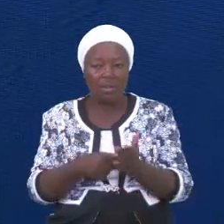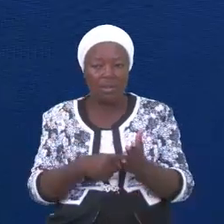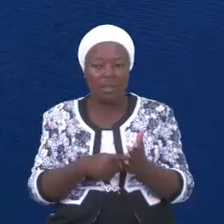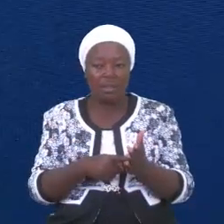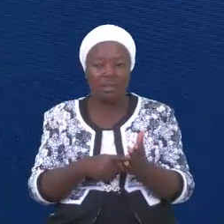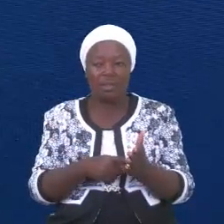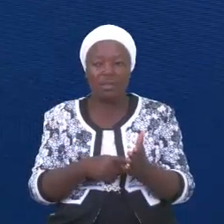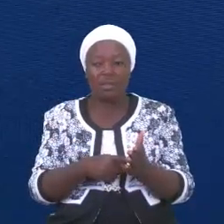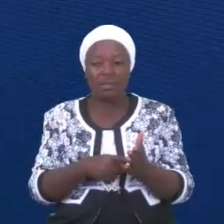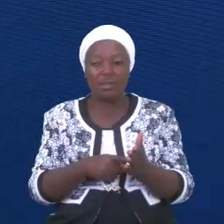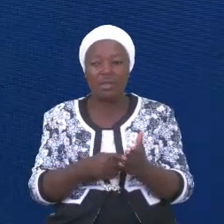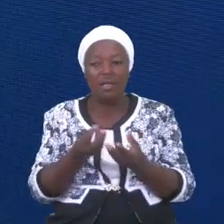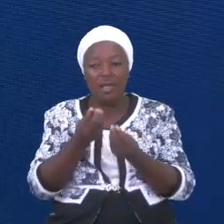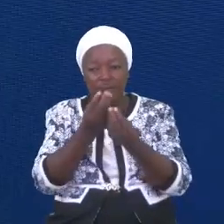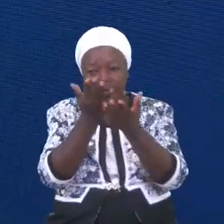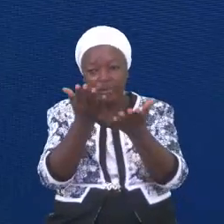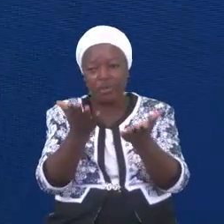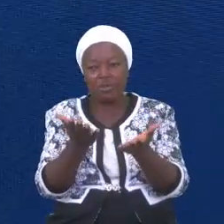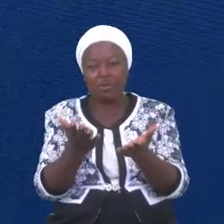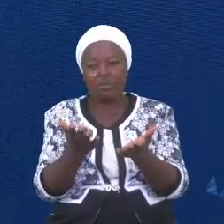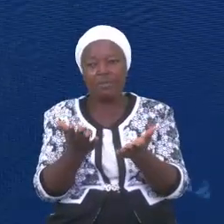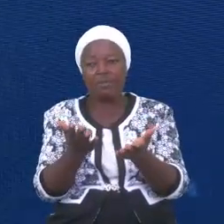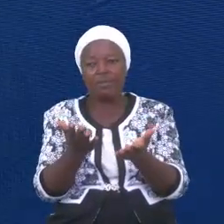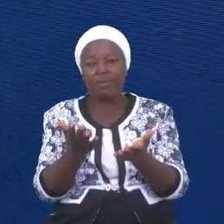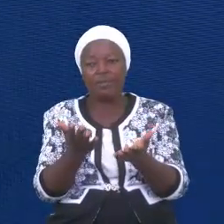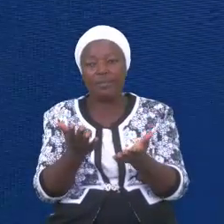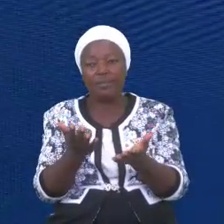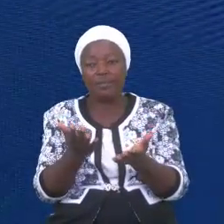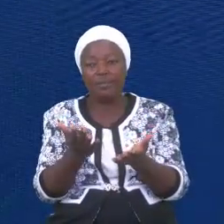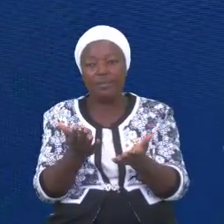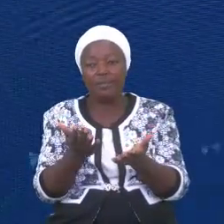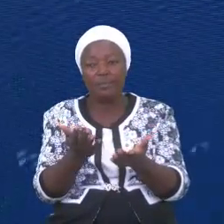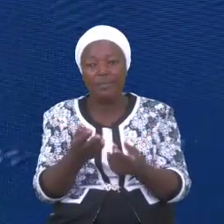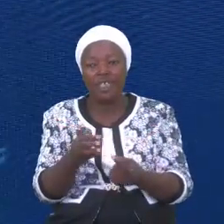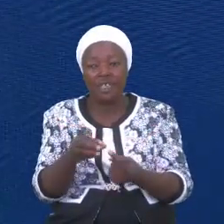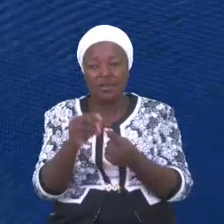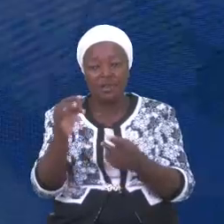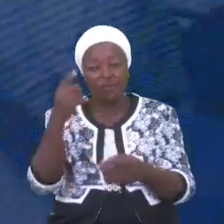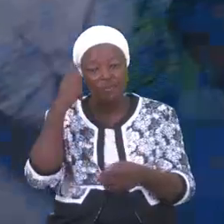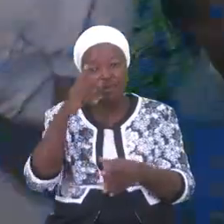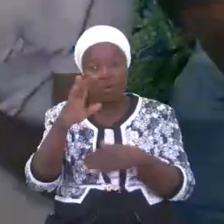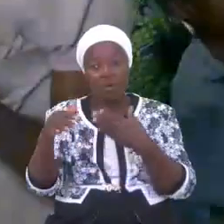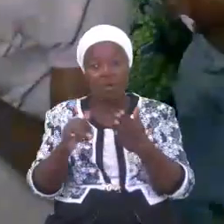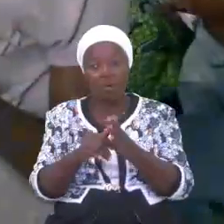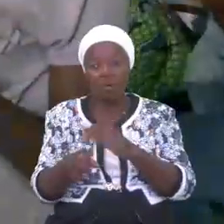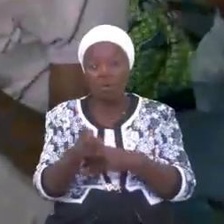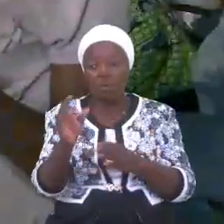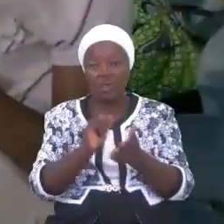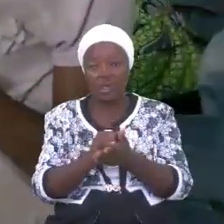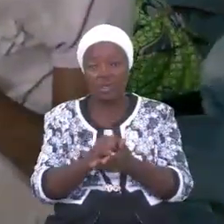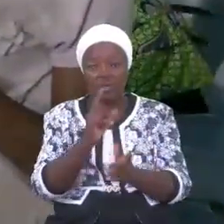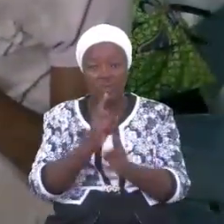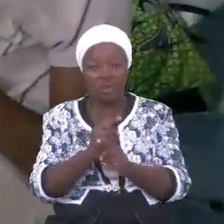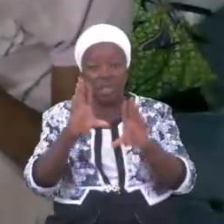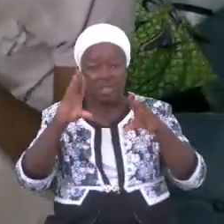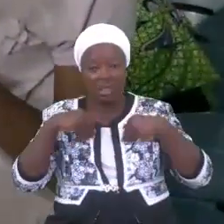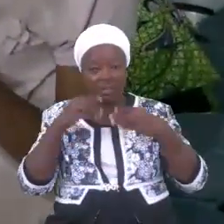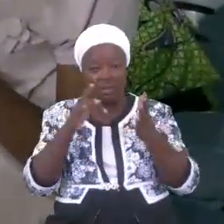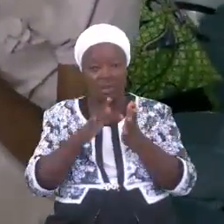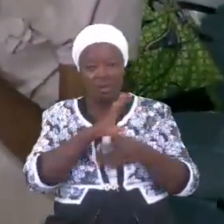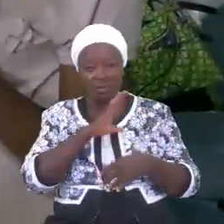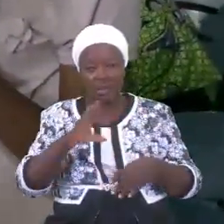pieces of information, especially for our brethren, those who have given their lives to the Lord